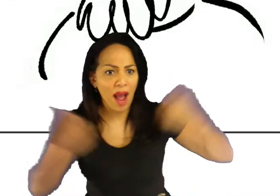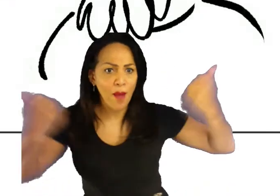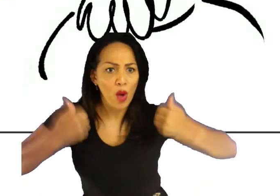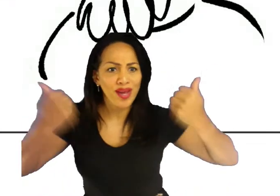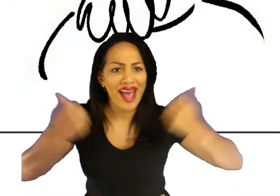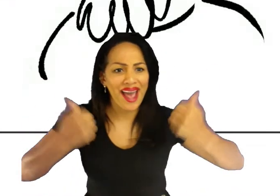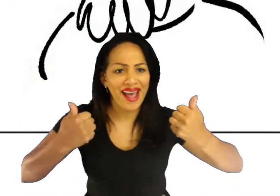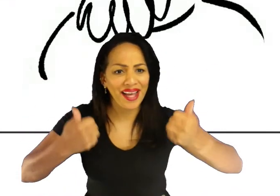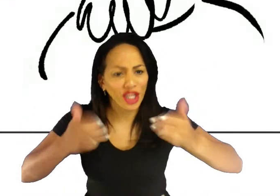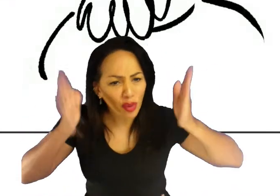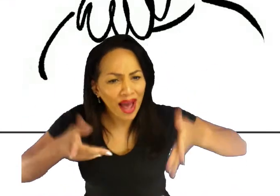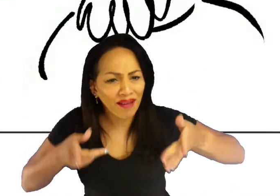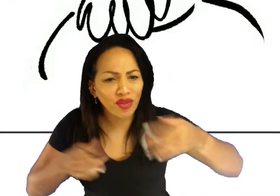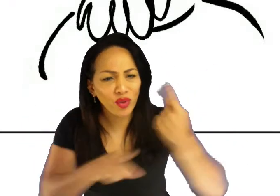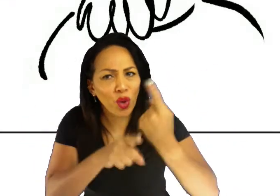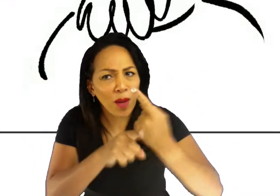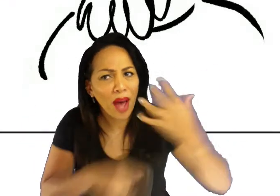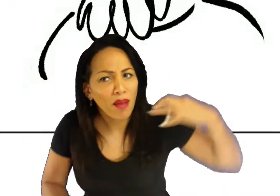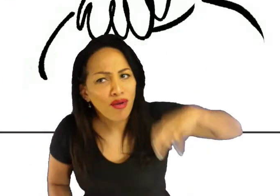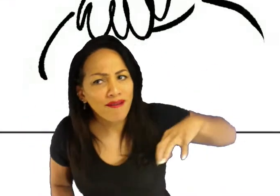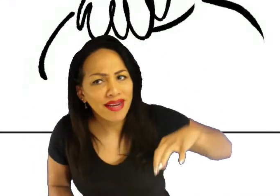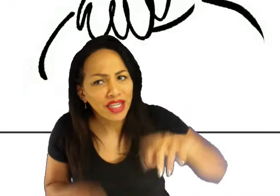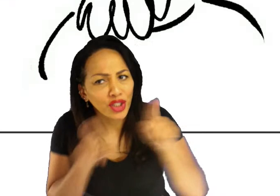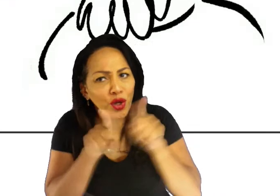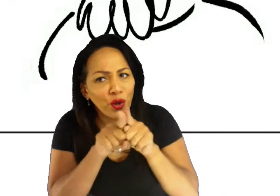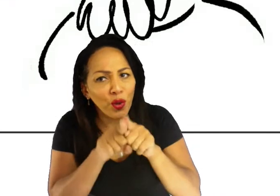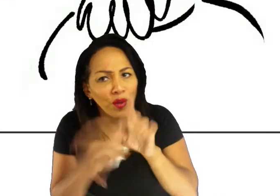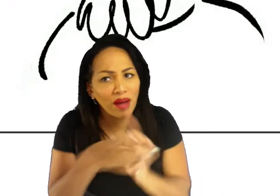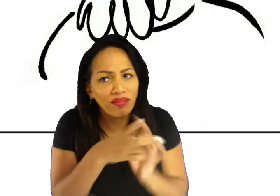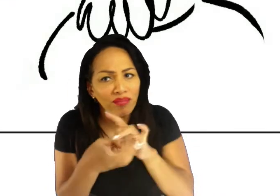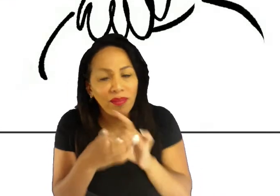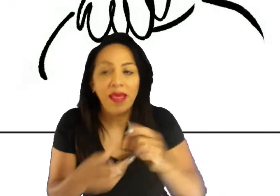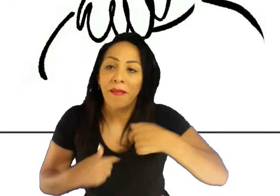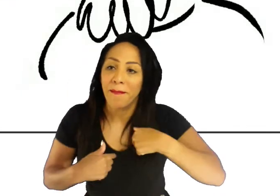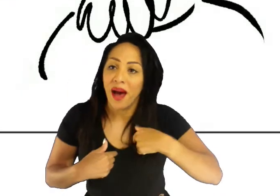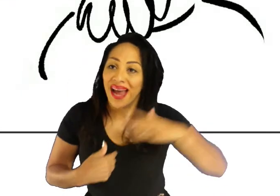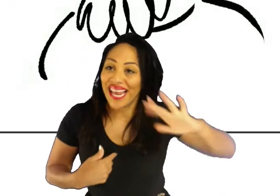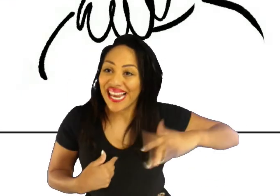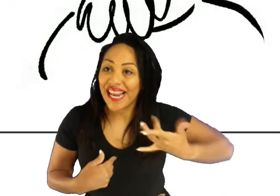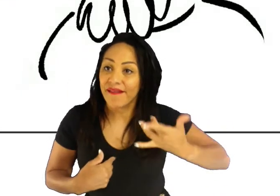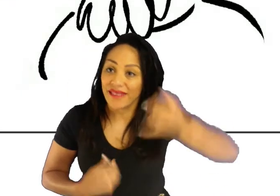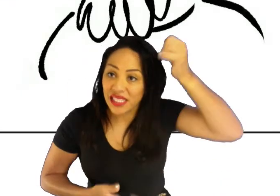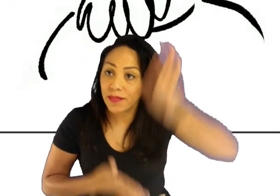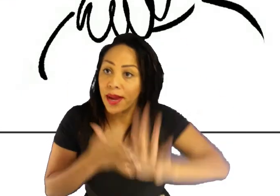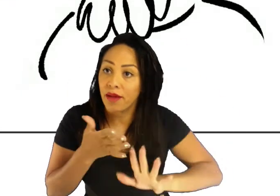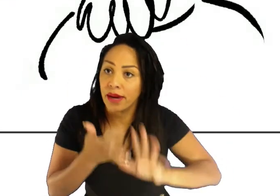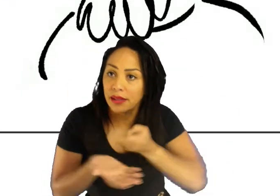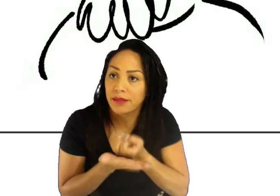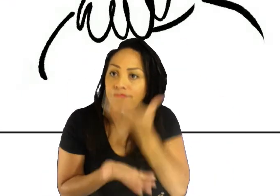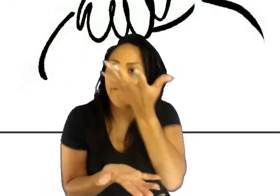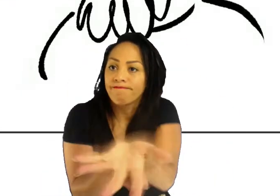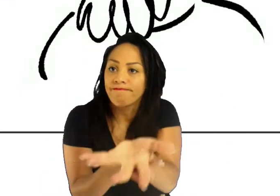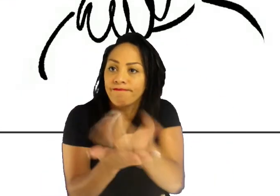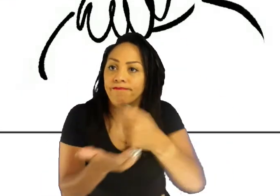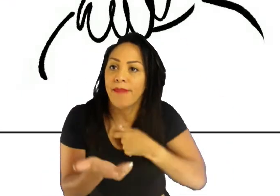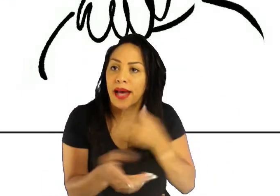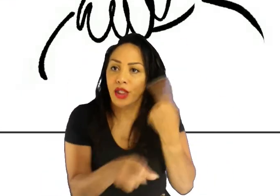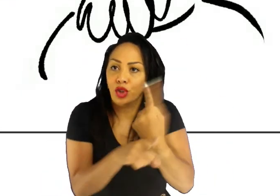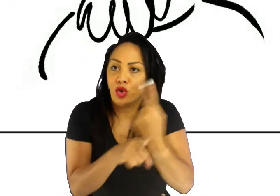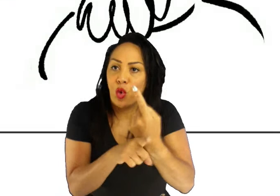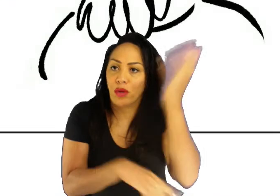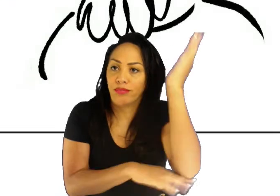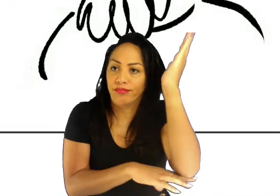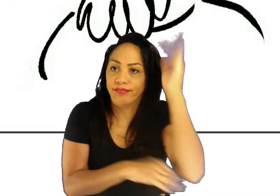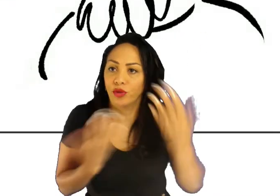this is just my lived experience and where this talk is coming from today. That's a lot of time talking about me, it